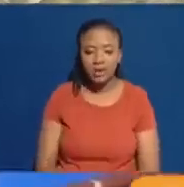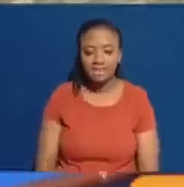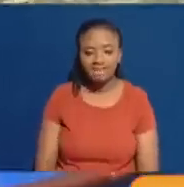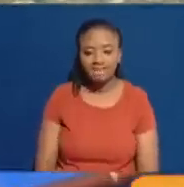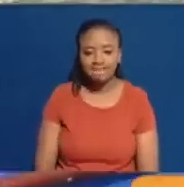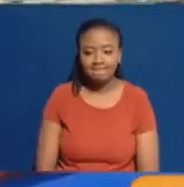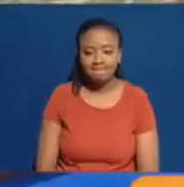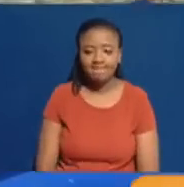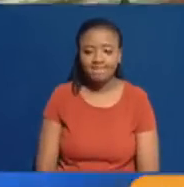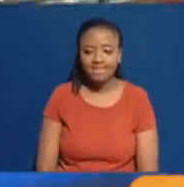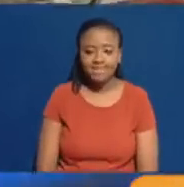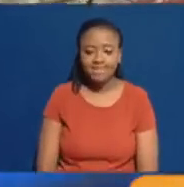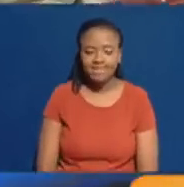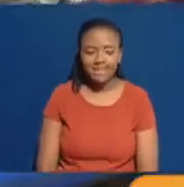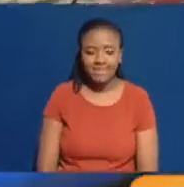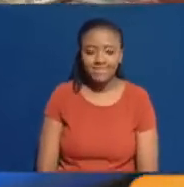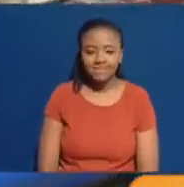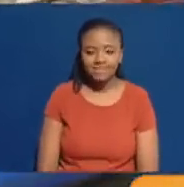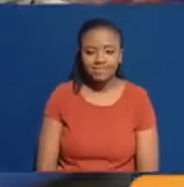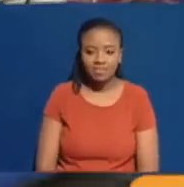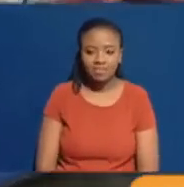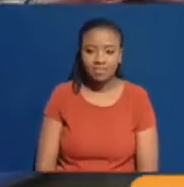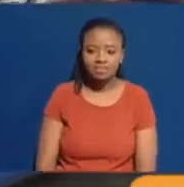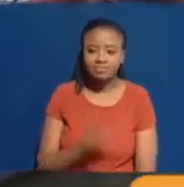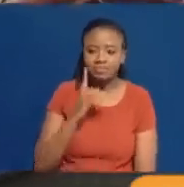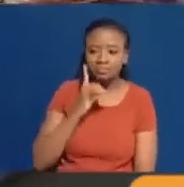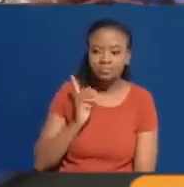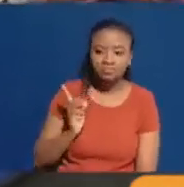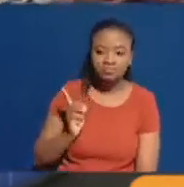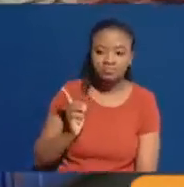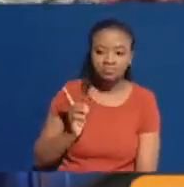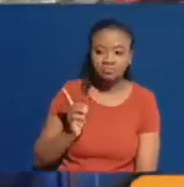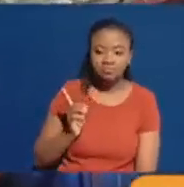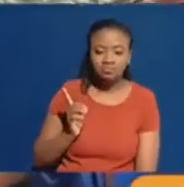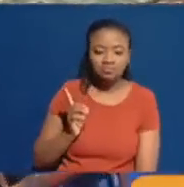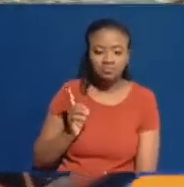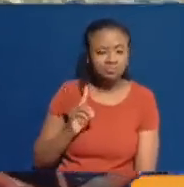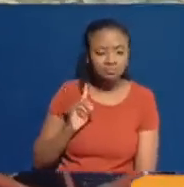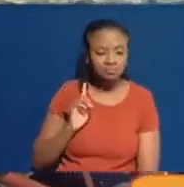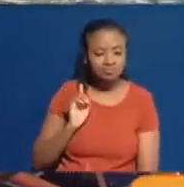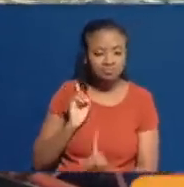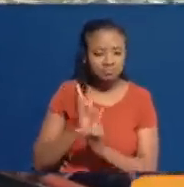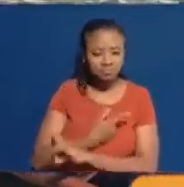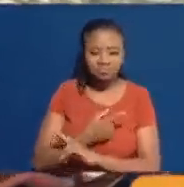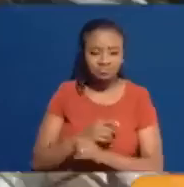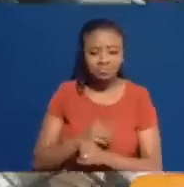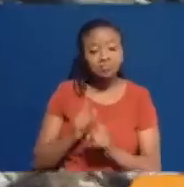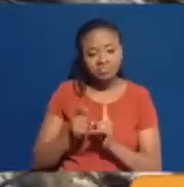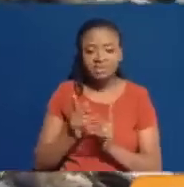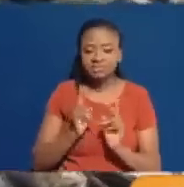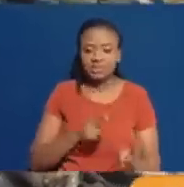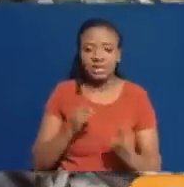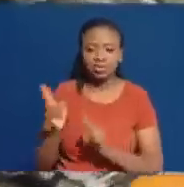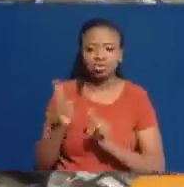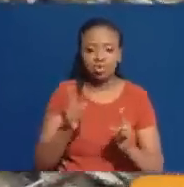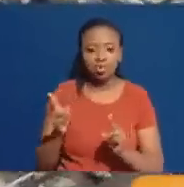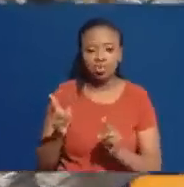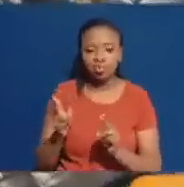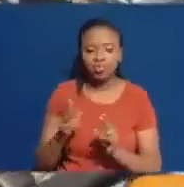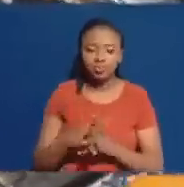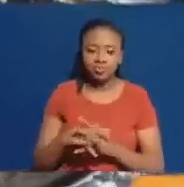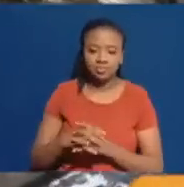A destructive natural phenomena has been silently crawling in the Lake Victoria, leaving behind a trail